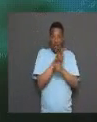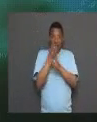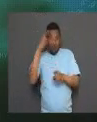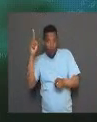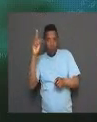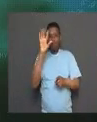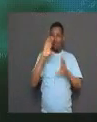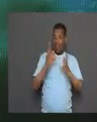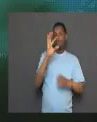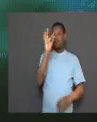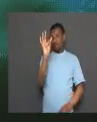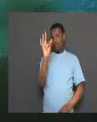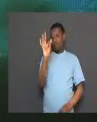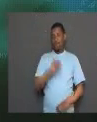9.